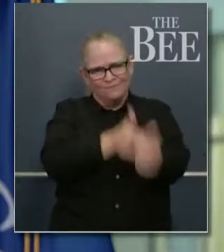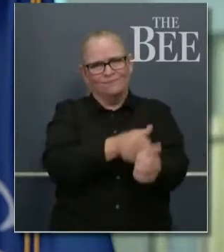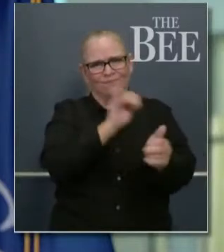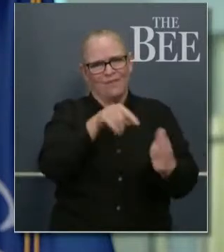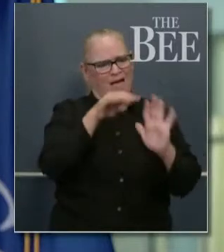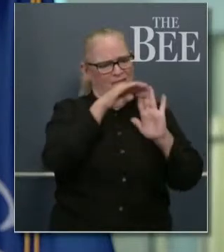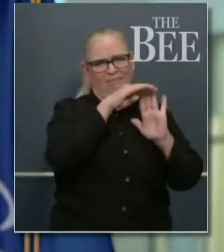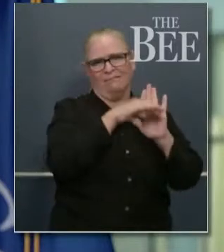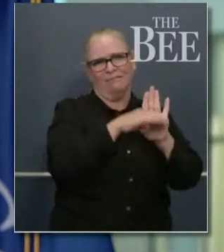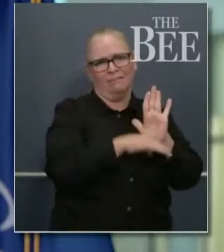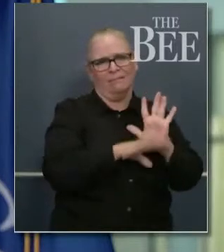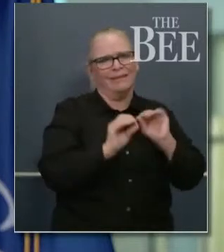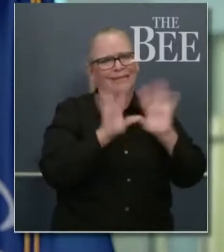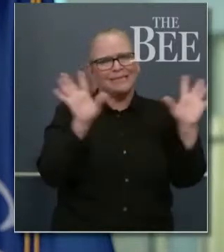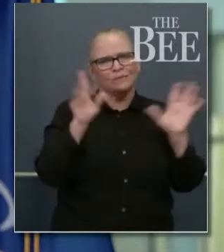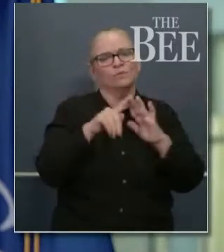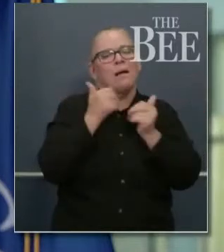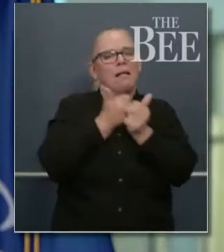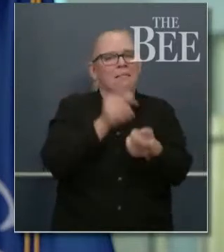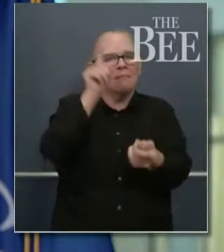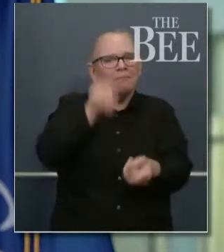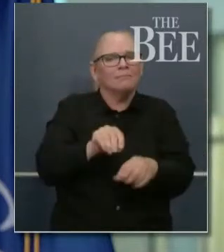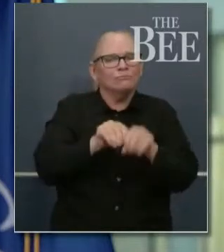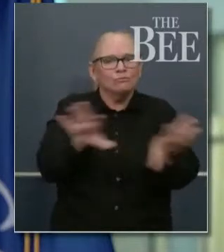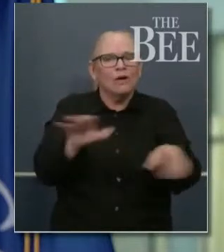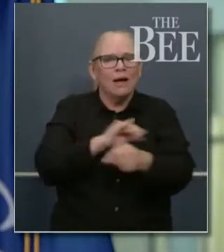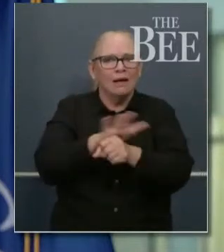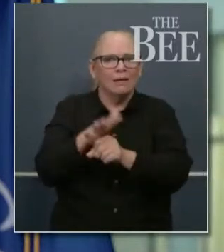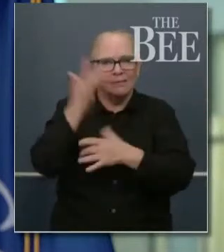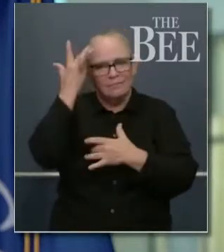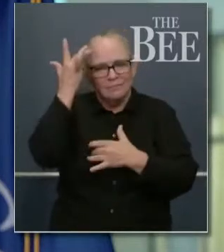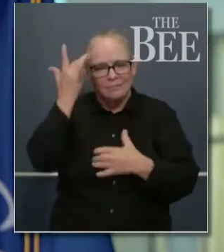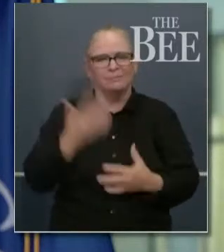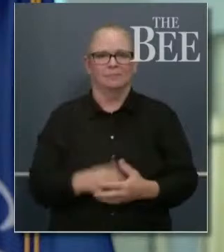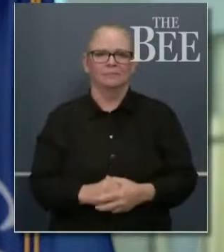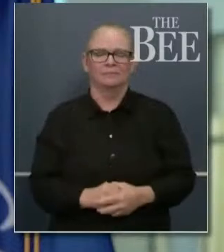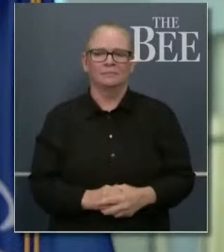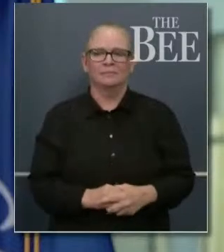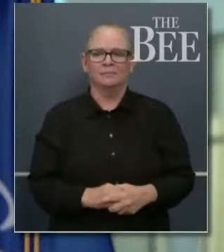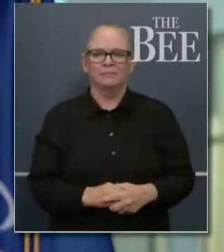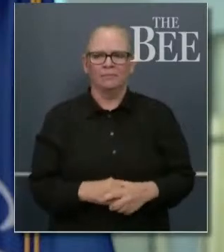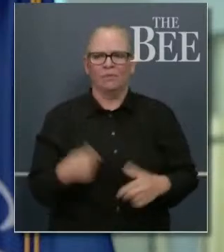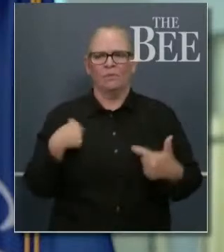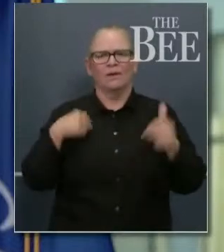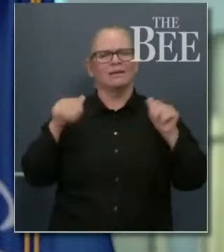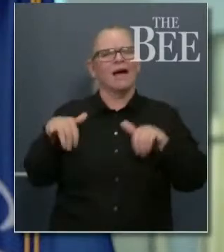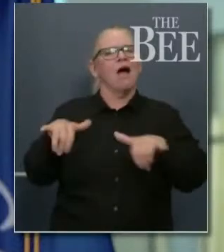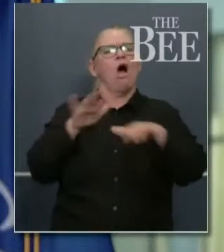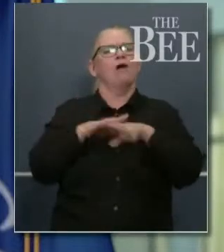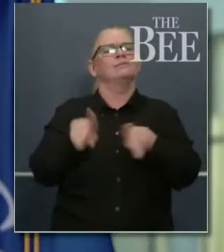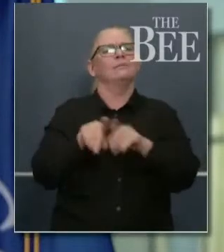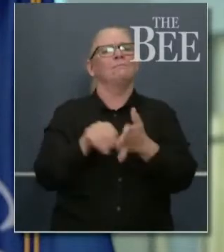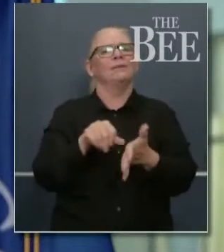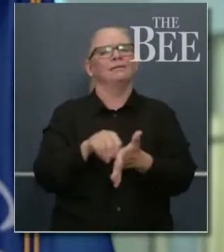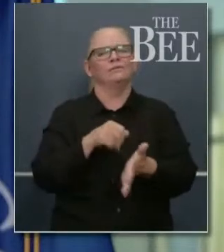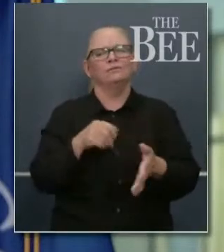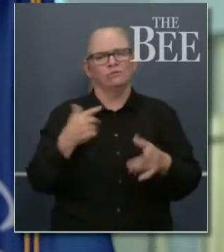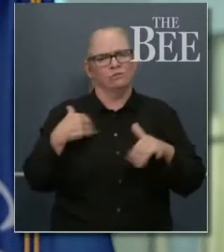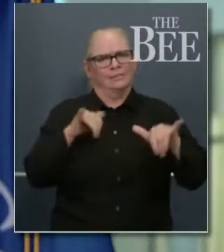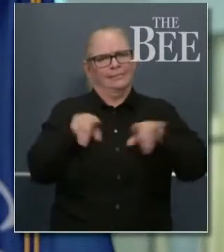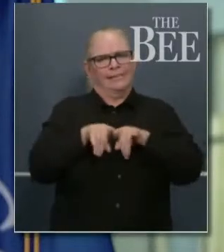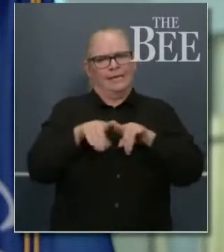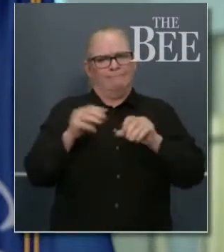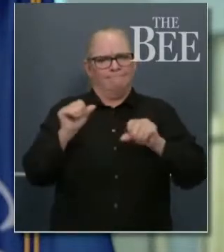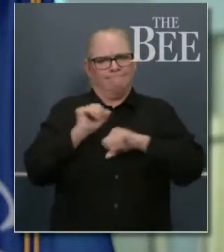out to mitigate the spread and transmission of this disease, then we will have more continuity, more constancy in terms